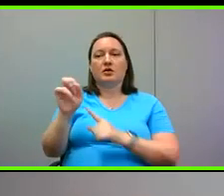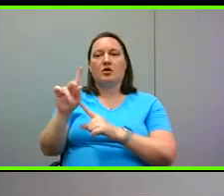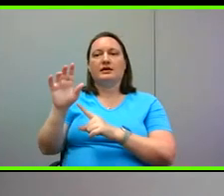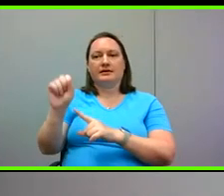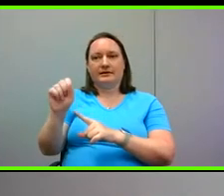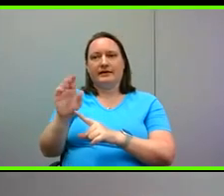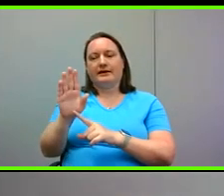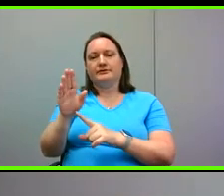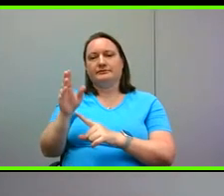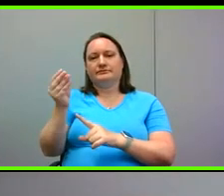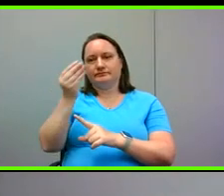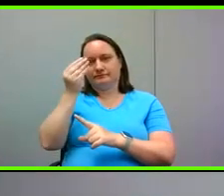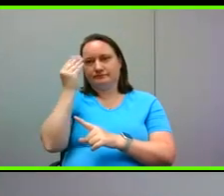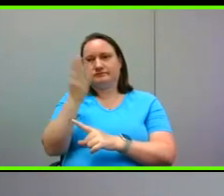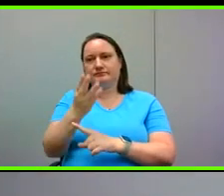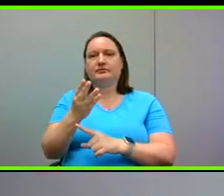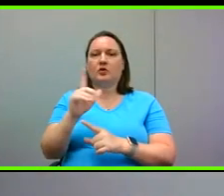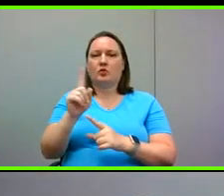them accordingly.